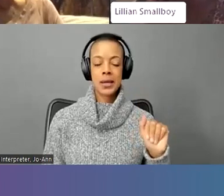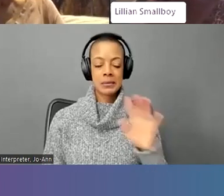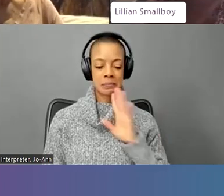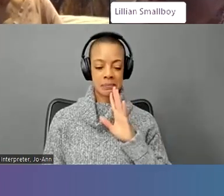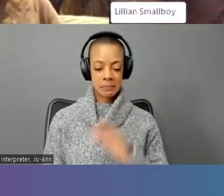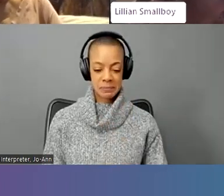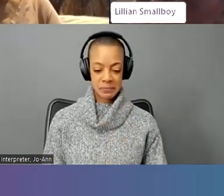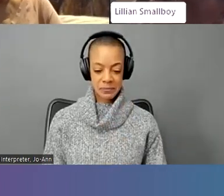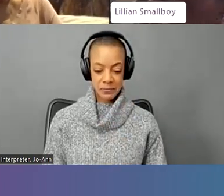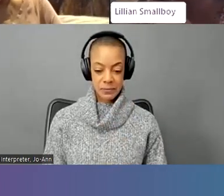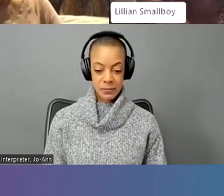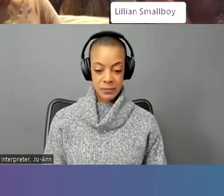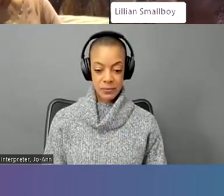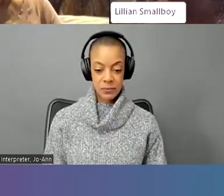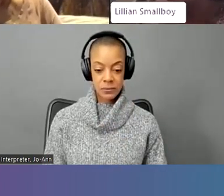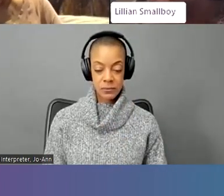I guess